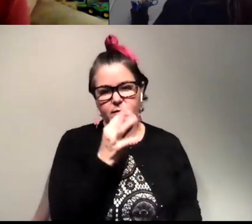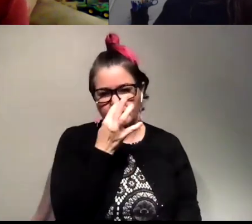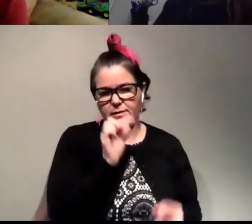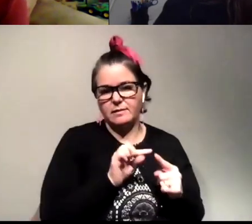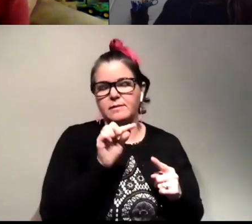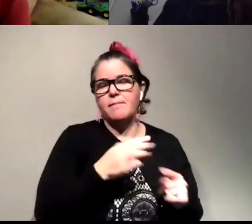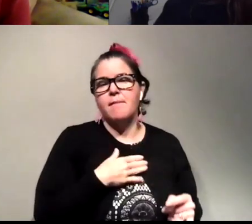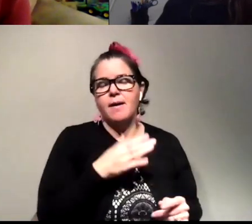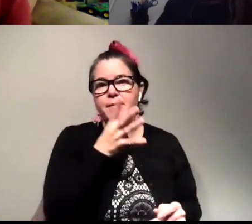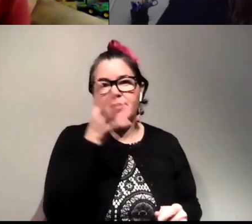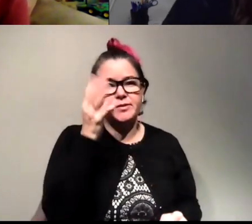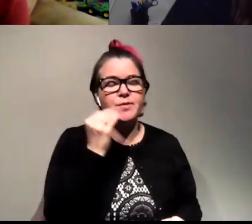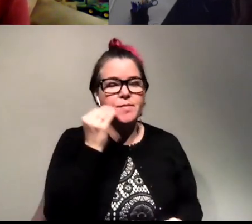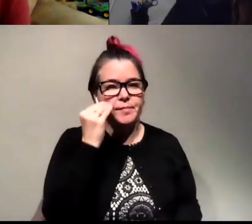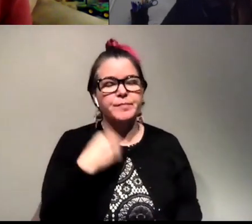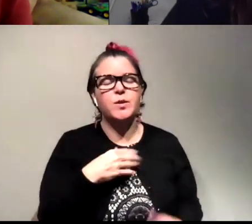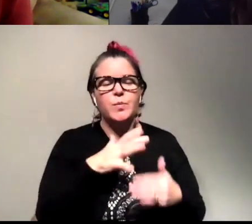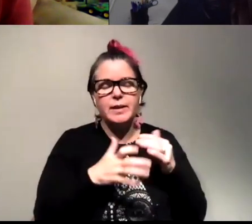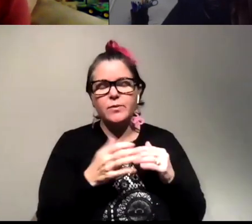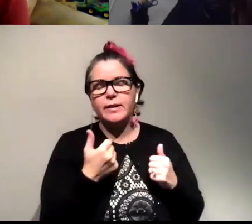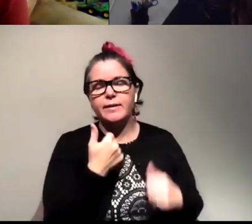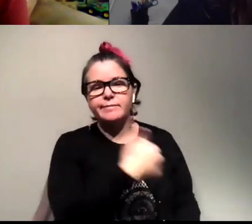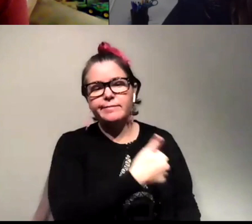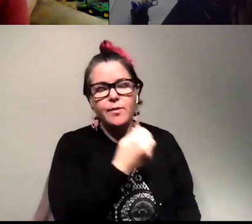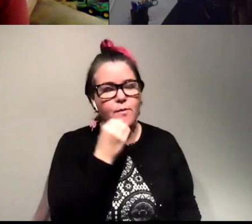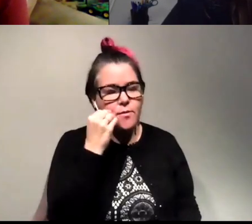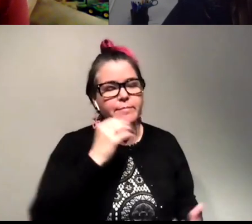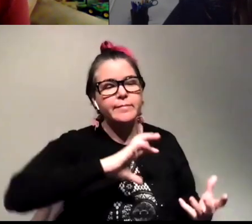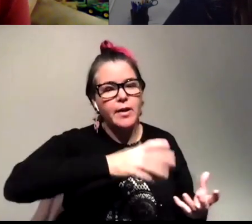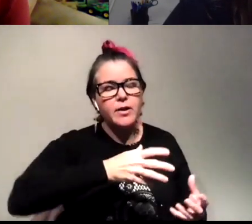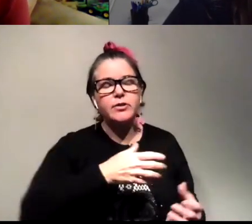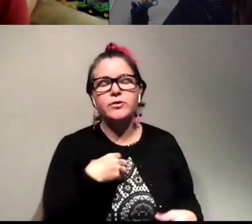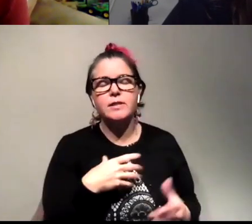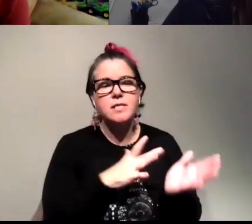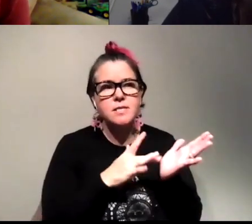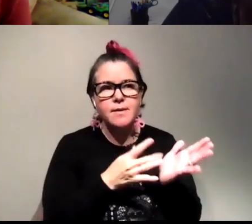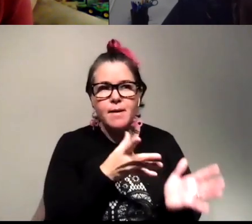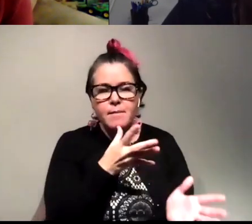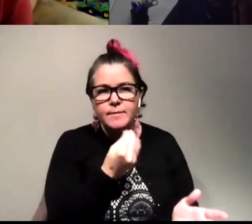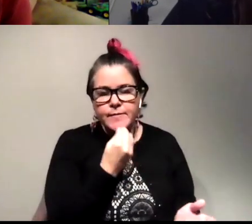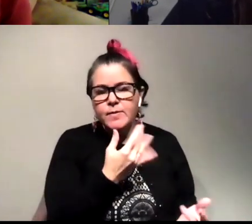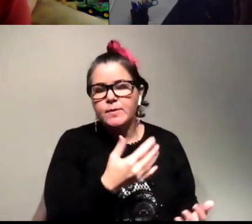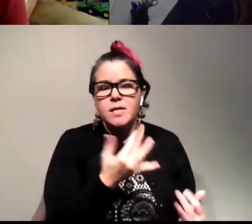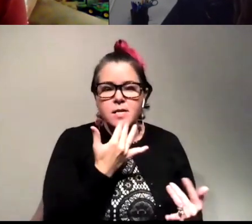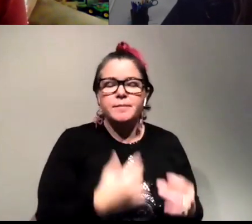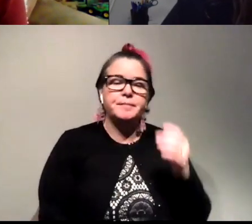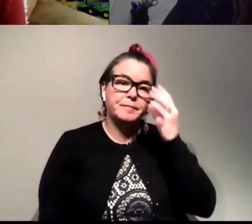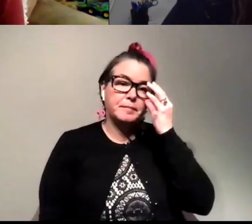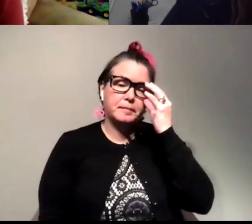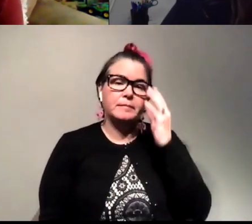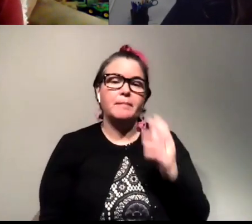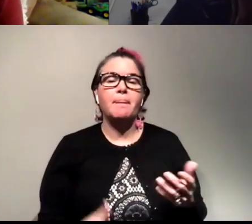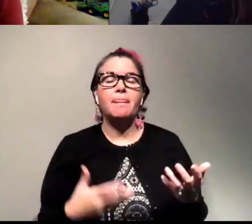road from my parents. So I went home every weekend and did my laundry and ate my mom's good home cooking. And then I worked